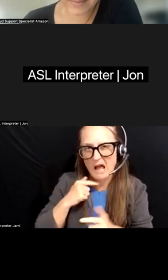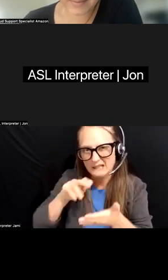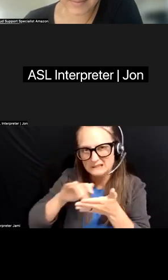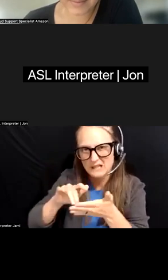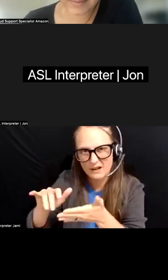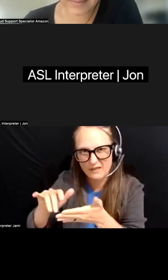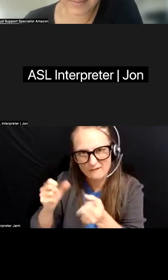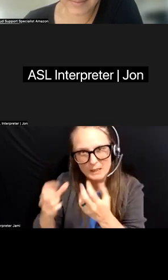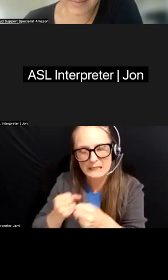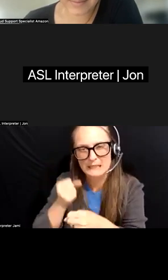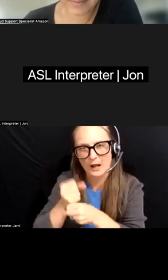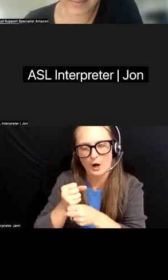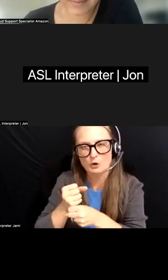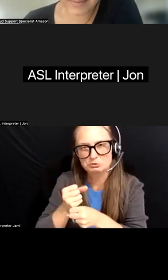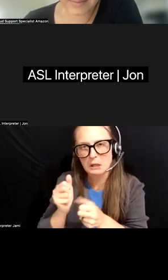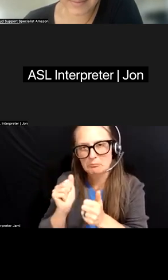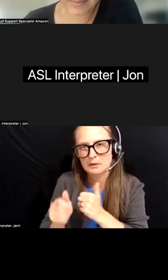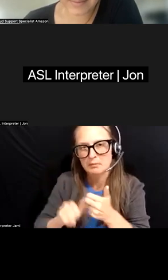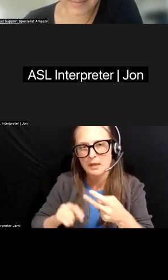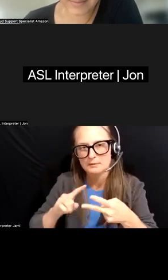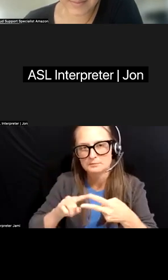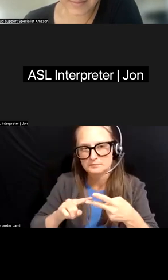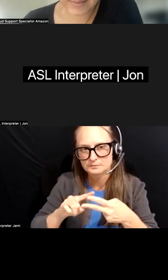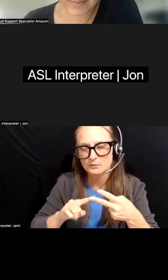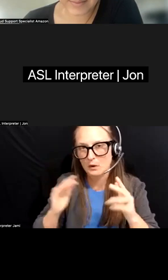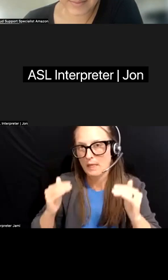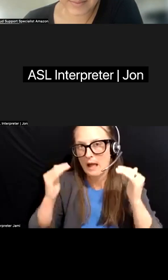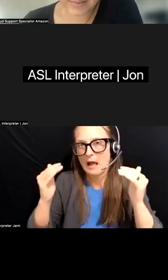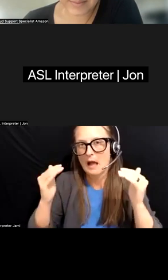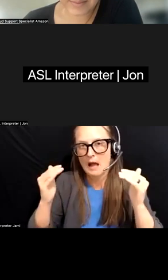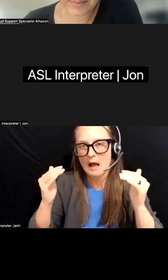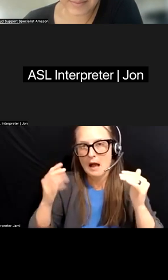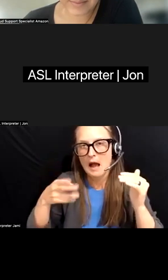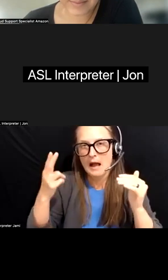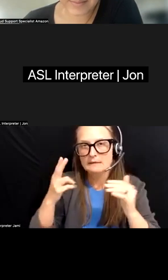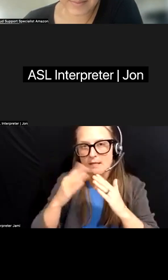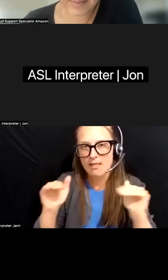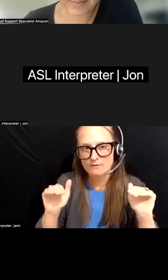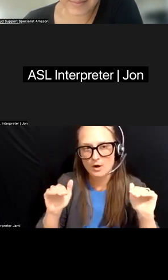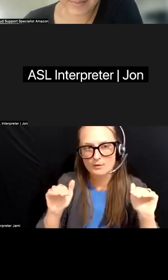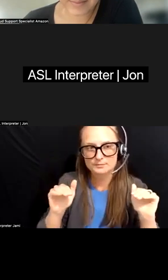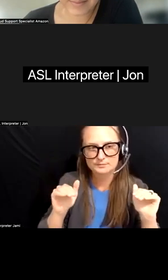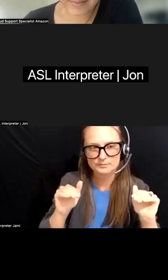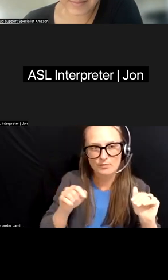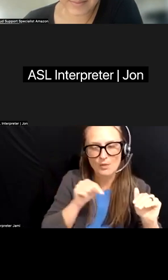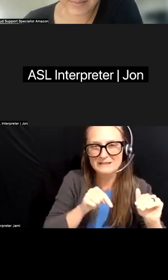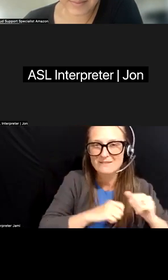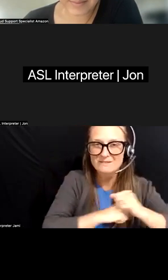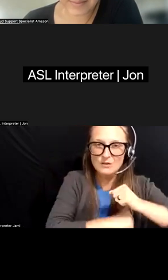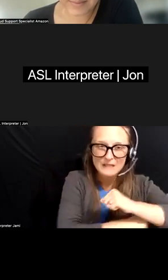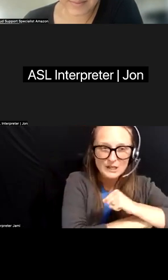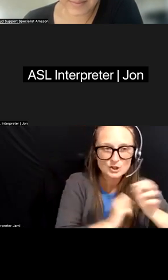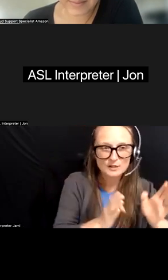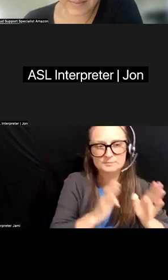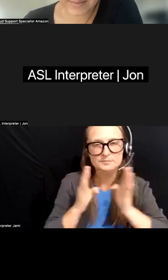too. So those are the highest level. So this is foundational. These are more advanced